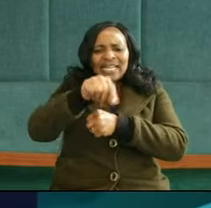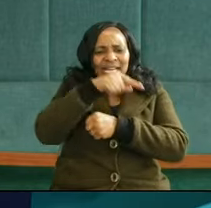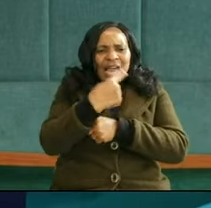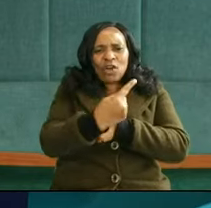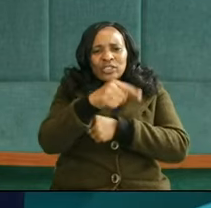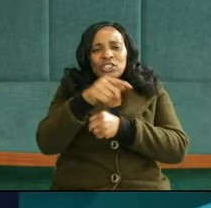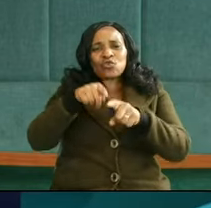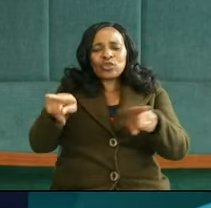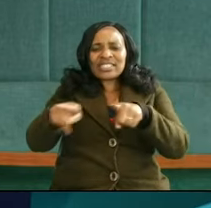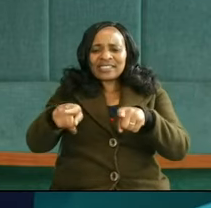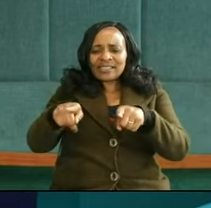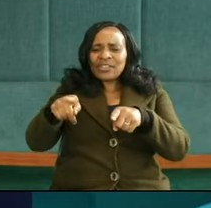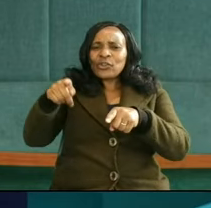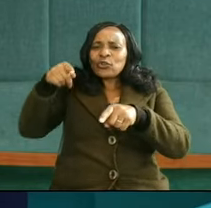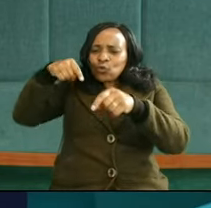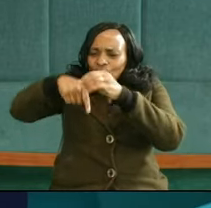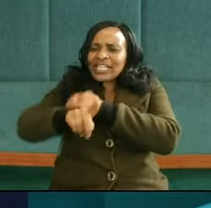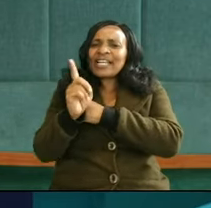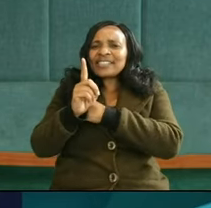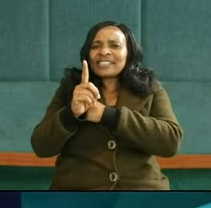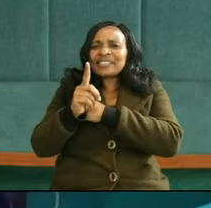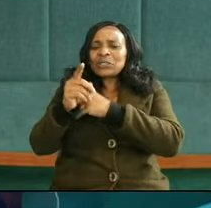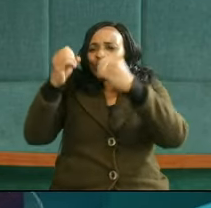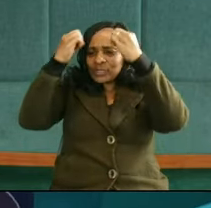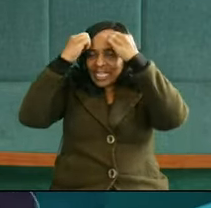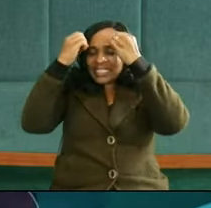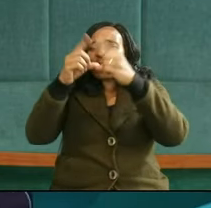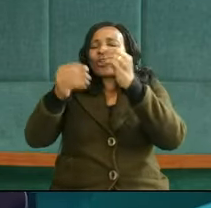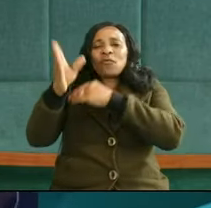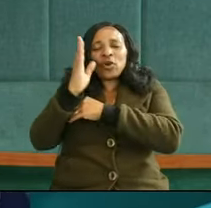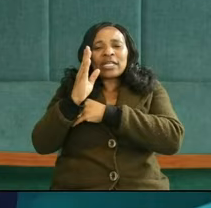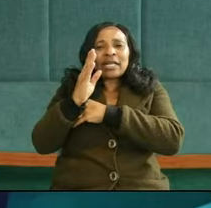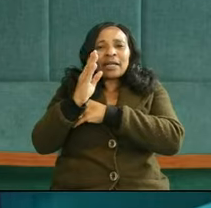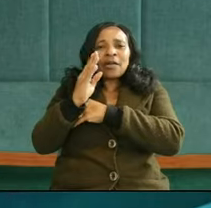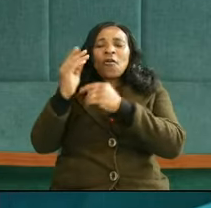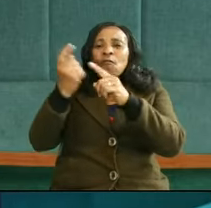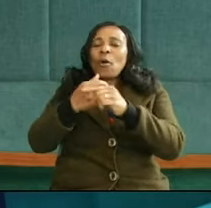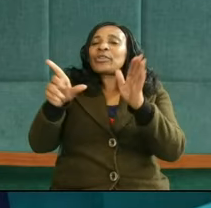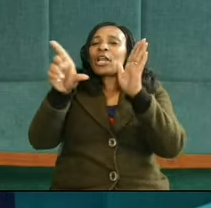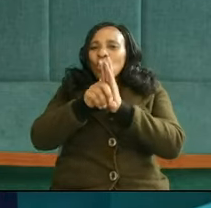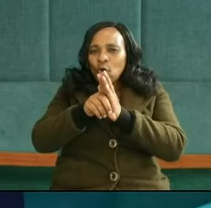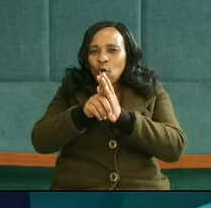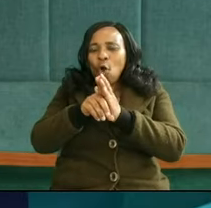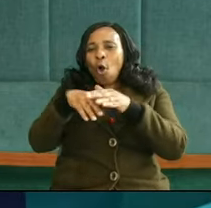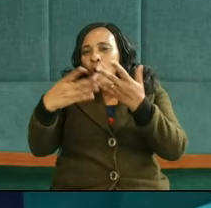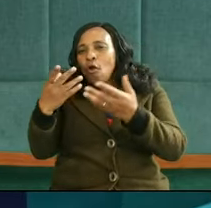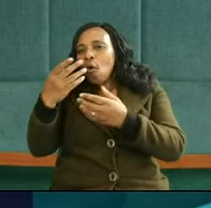of getting a systematic study that will run from the law from the Old